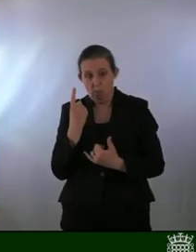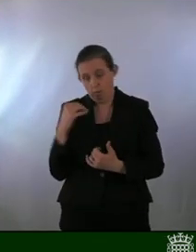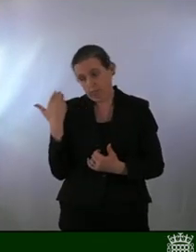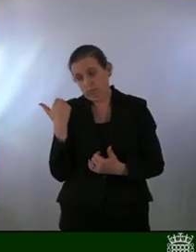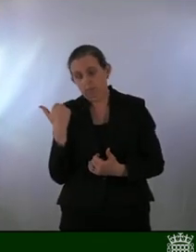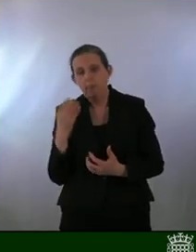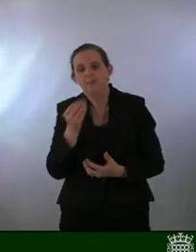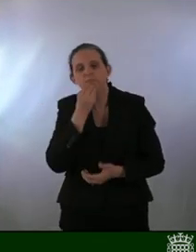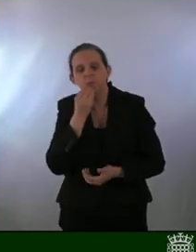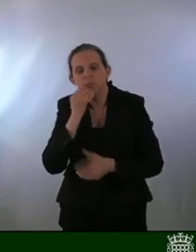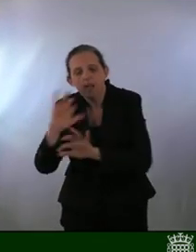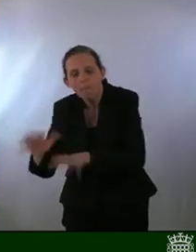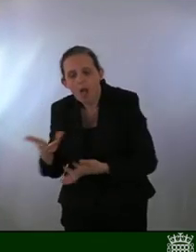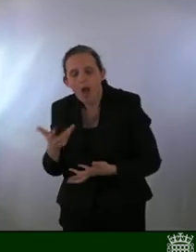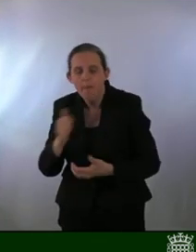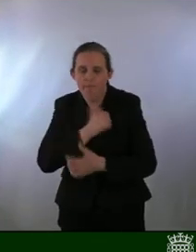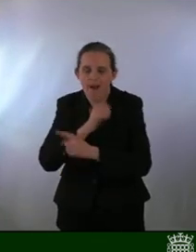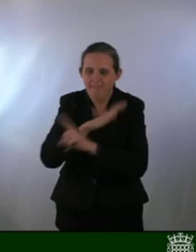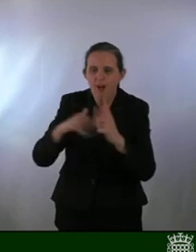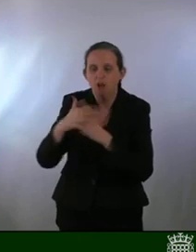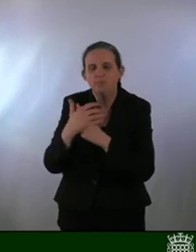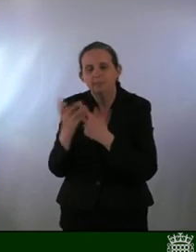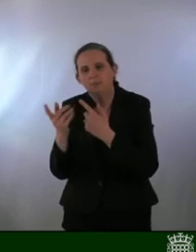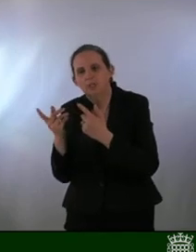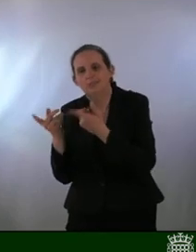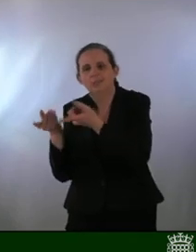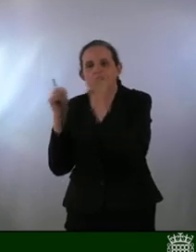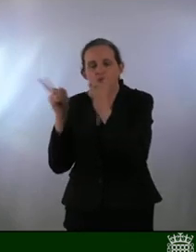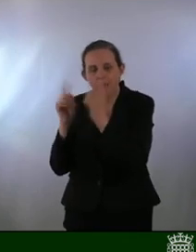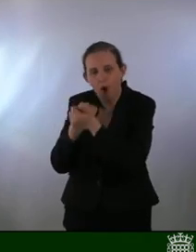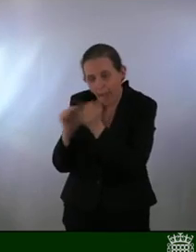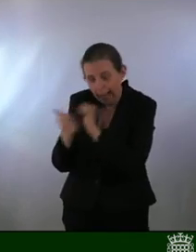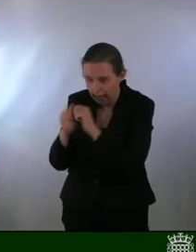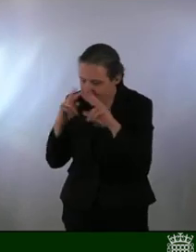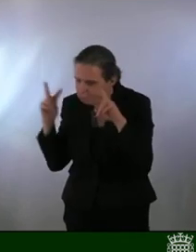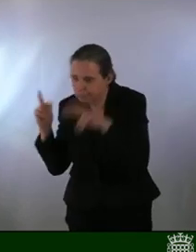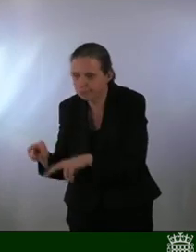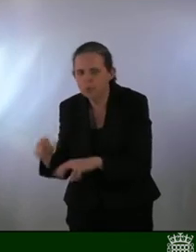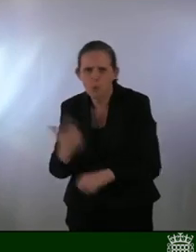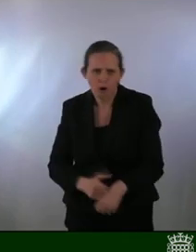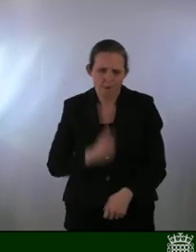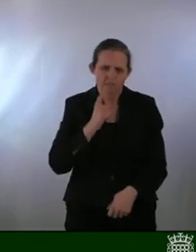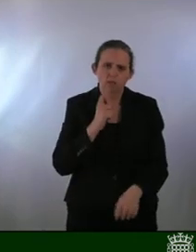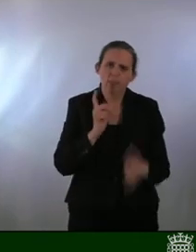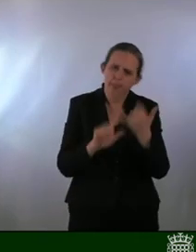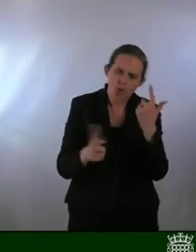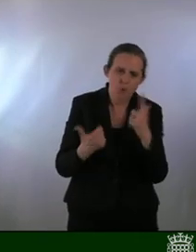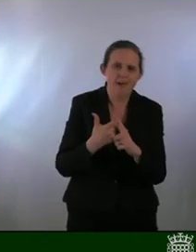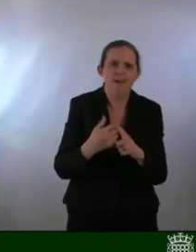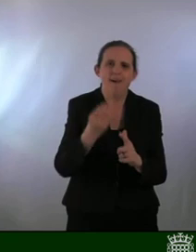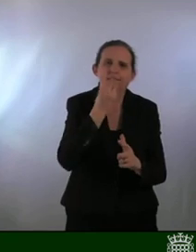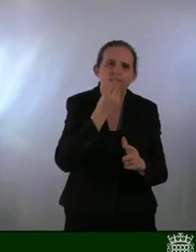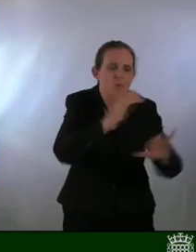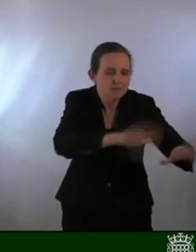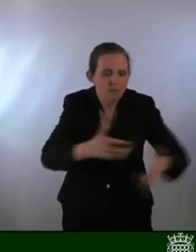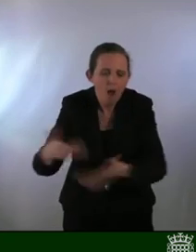the food supply, is looking at very closely. We are confident in the food supply of this country, even in the grip of